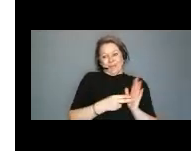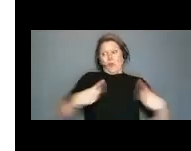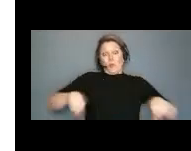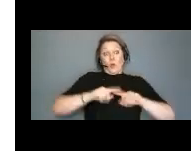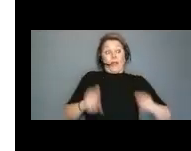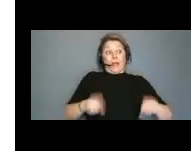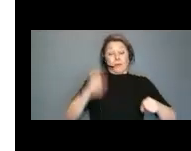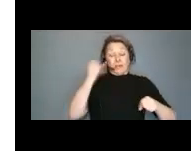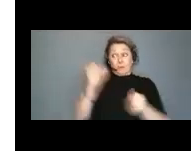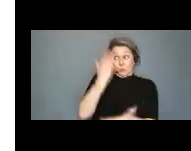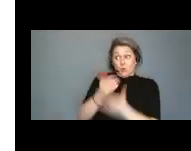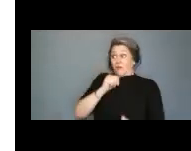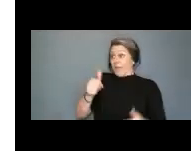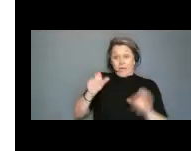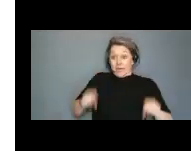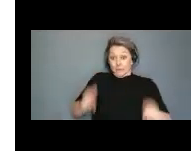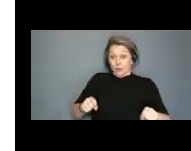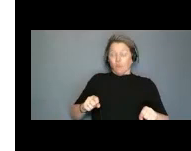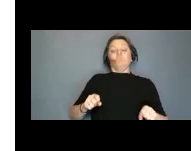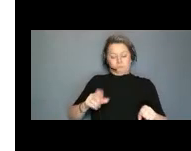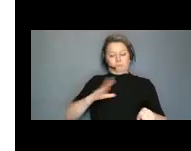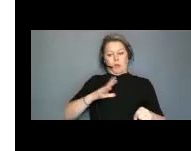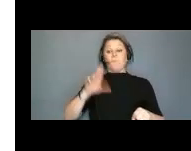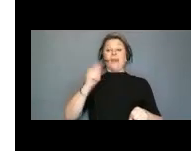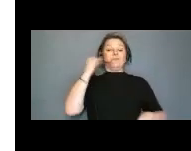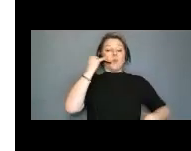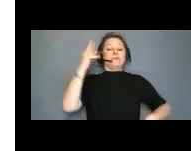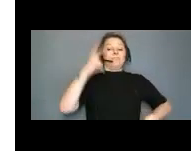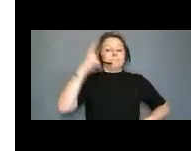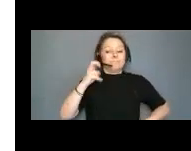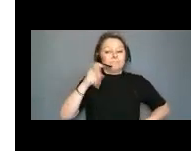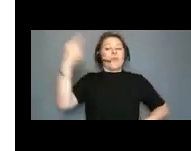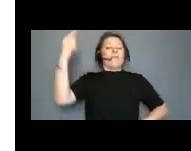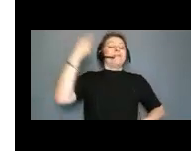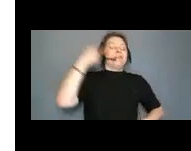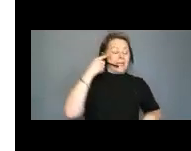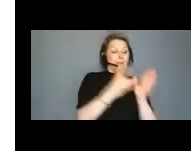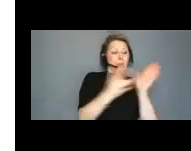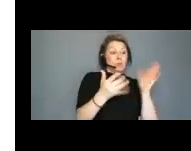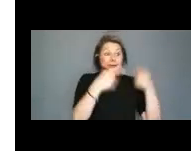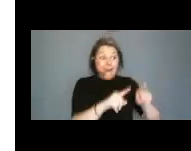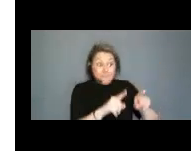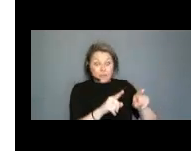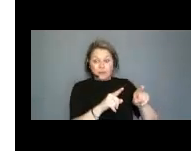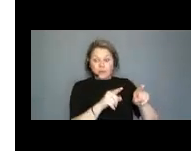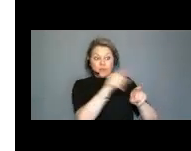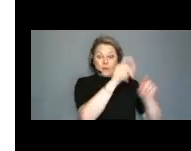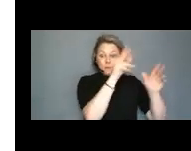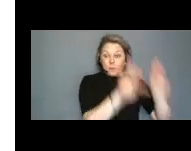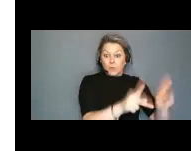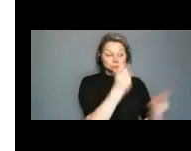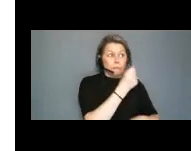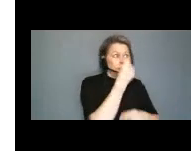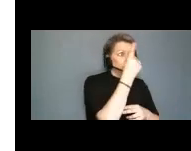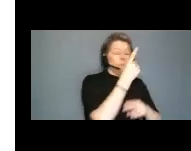it's proven that we're not. But if you think abuse or neglect is happening and you think the person may not understand, you have to